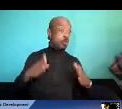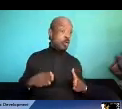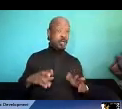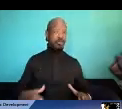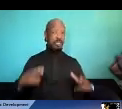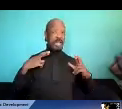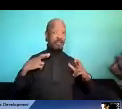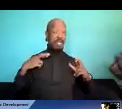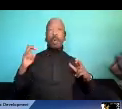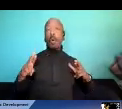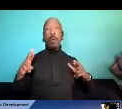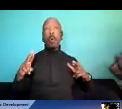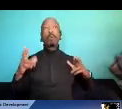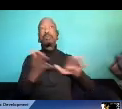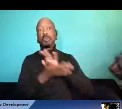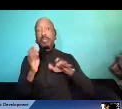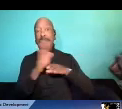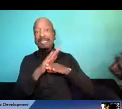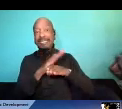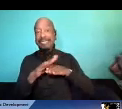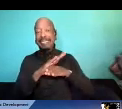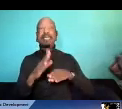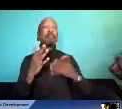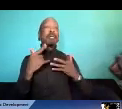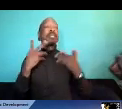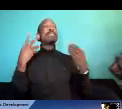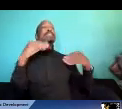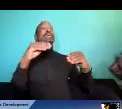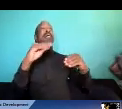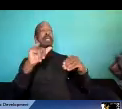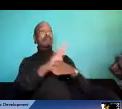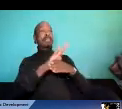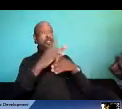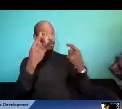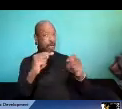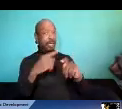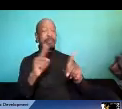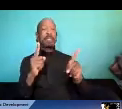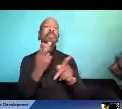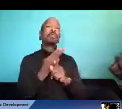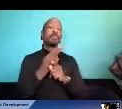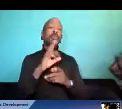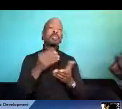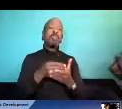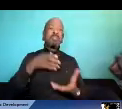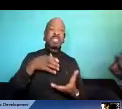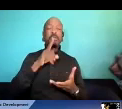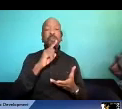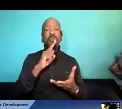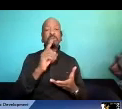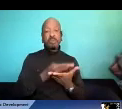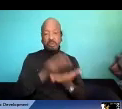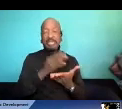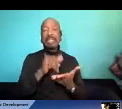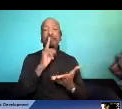silver tsunami. They may put the business on the market, but now they'll be able to use these funds to help workers actually acquire